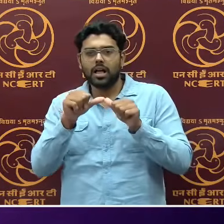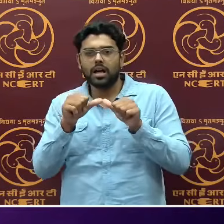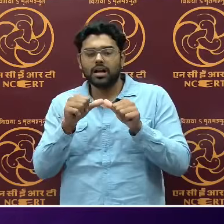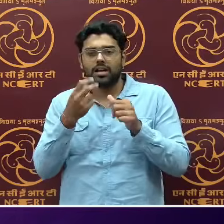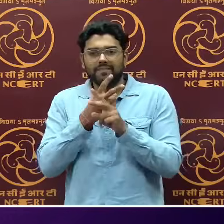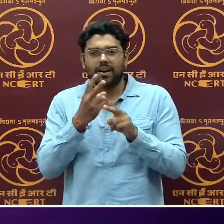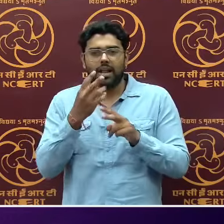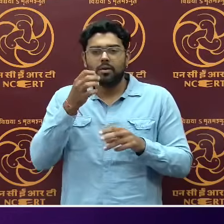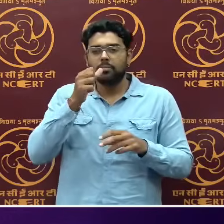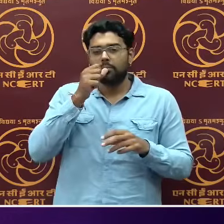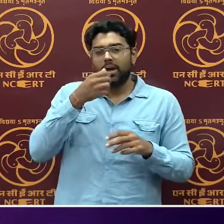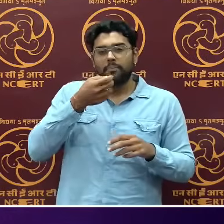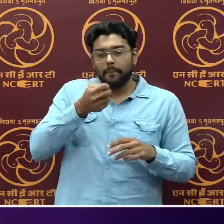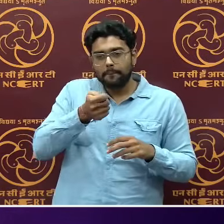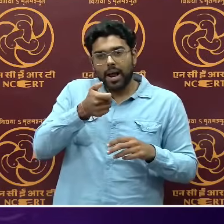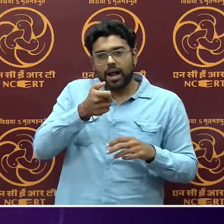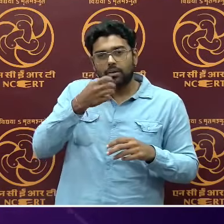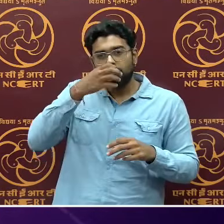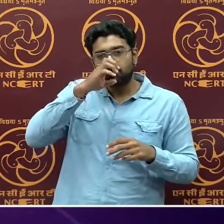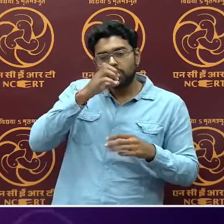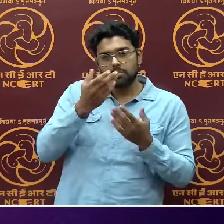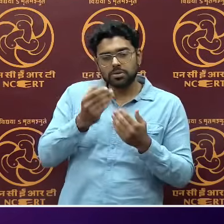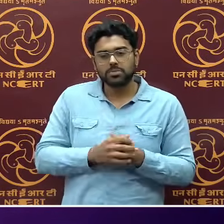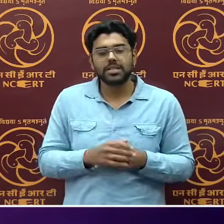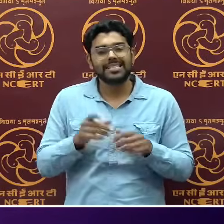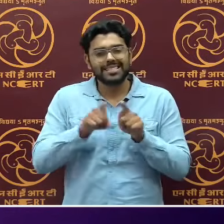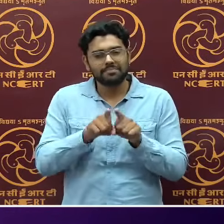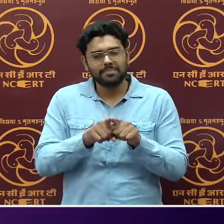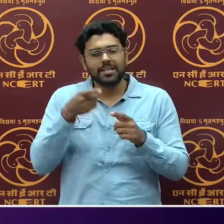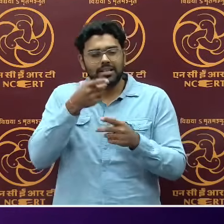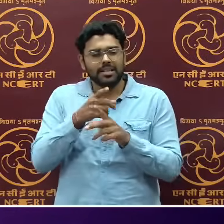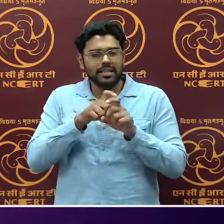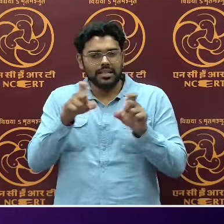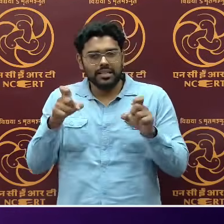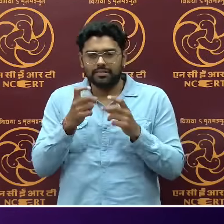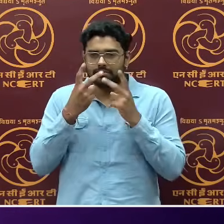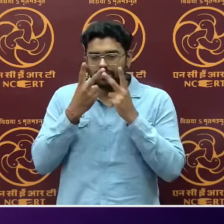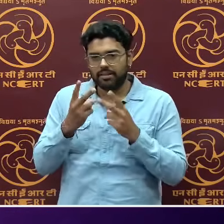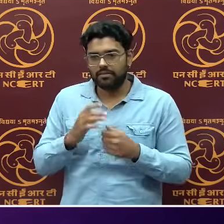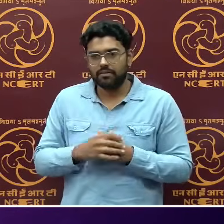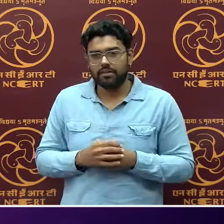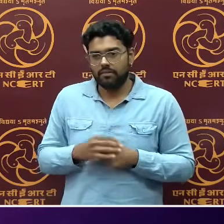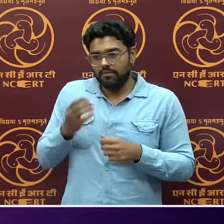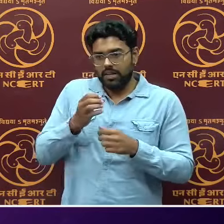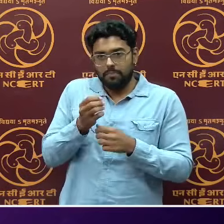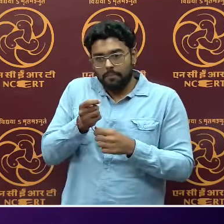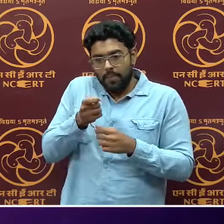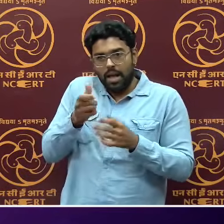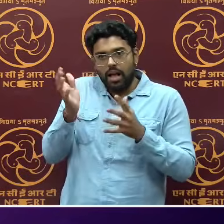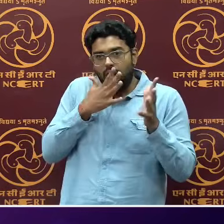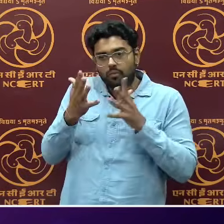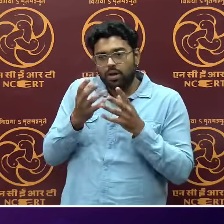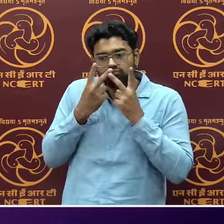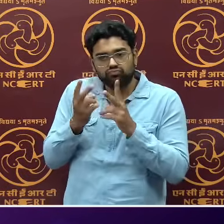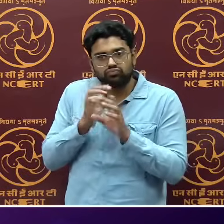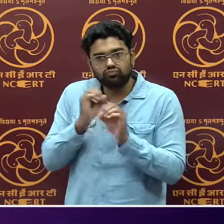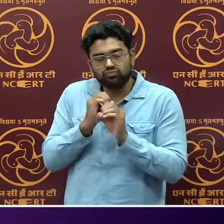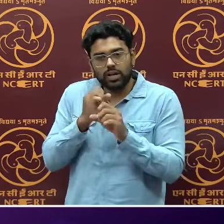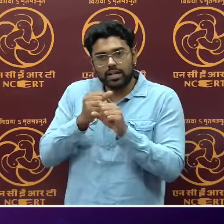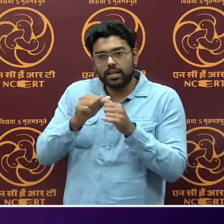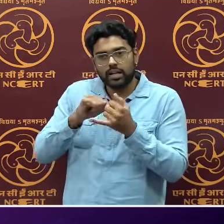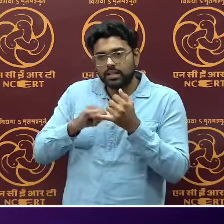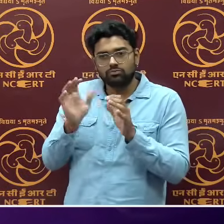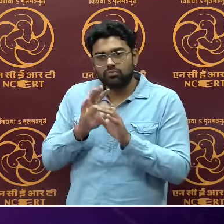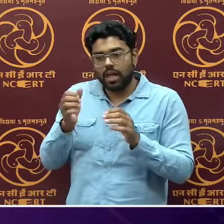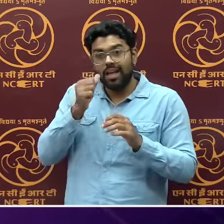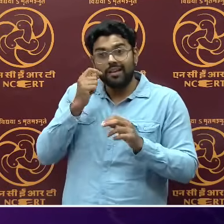in water. Yes, so that is very clearly uniform mixture. We don't see gas, right, when it is dissolved